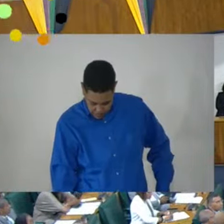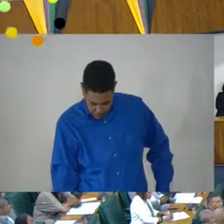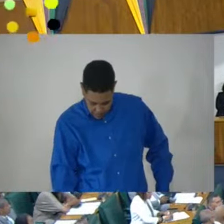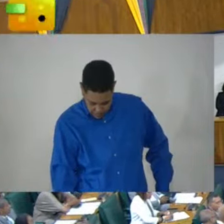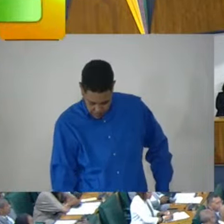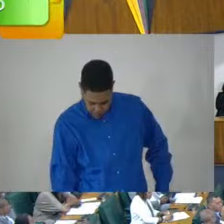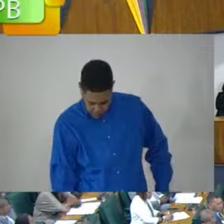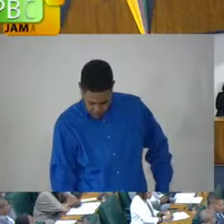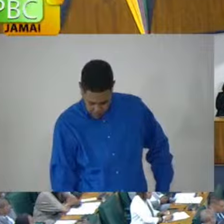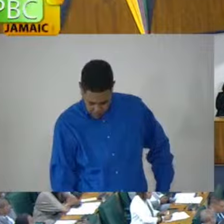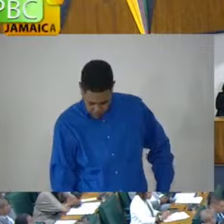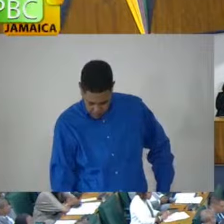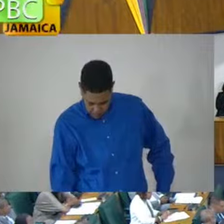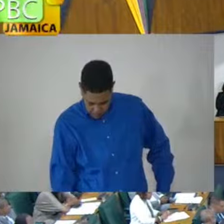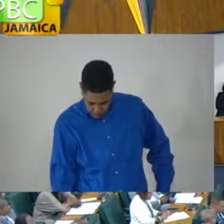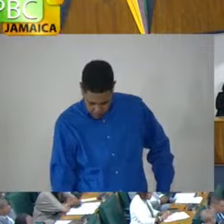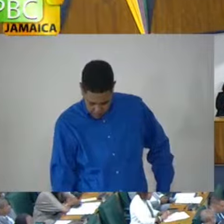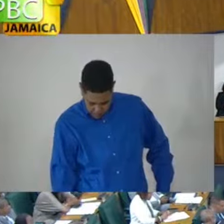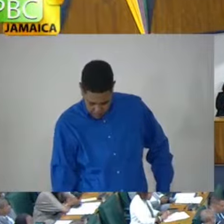Minister, thank you.